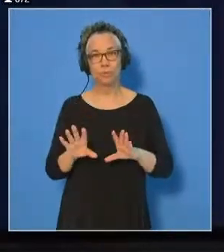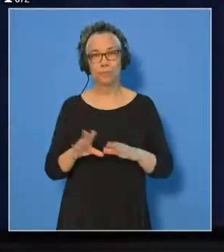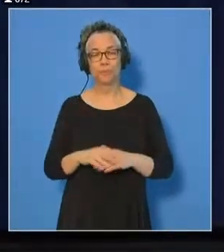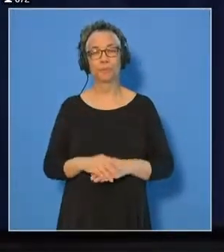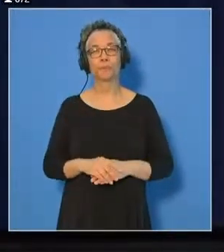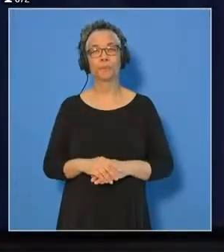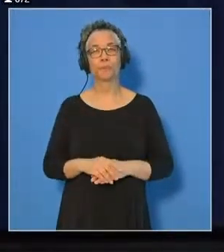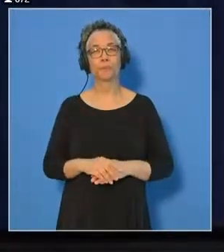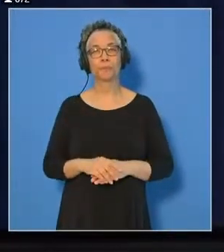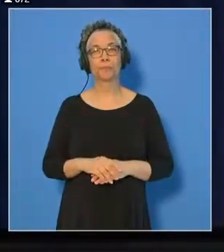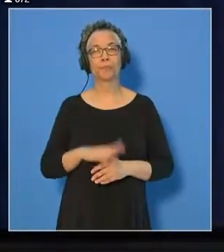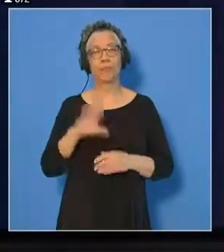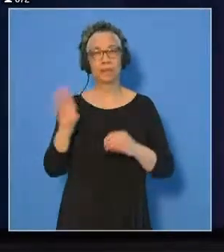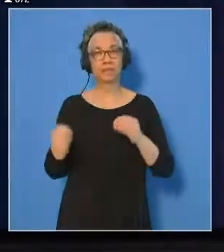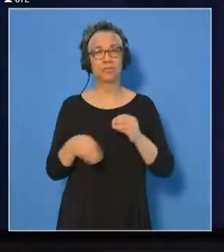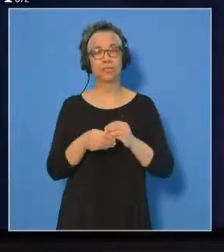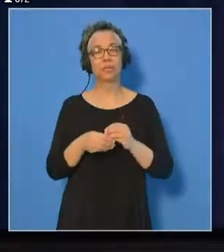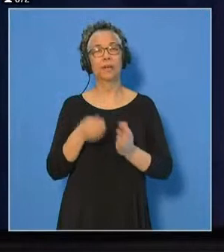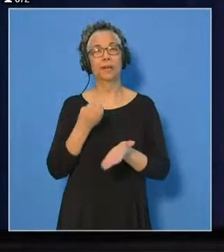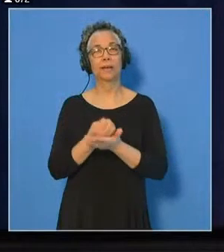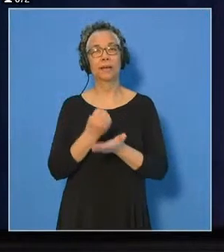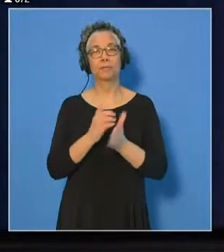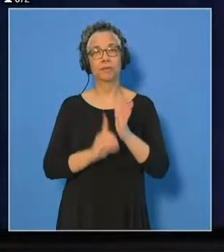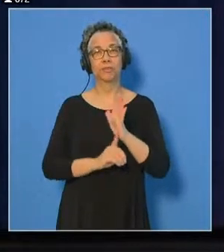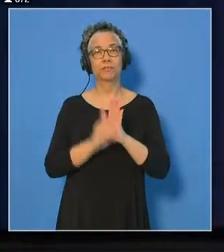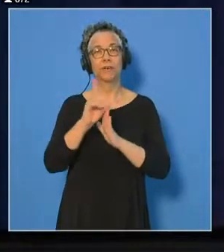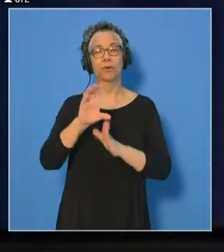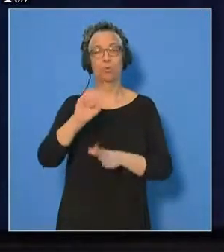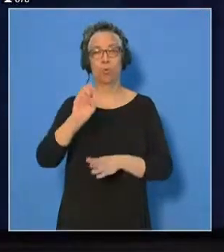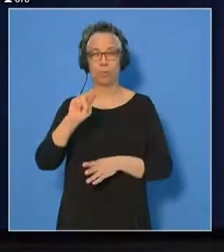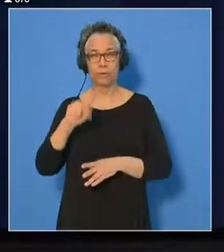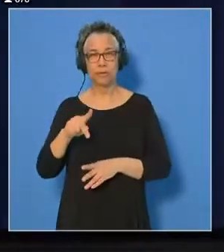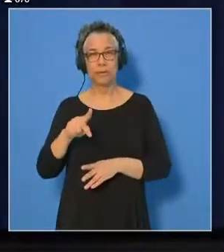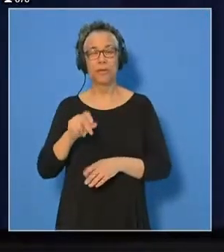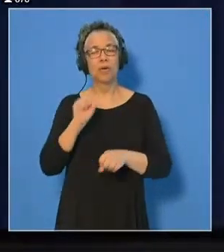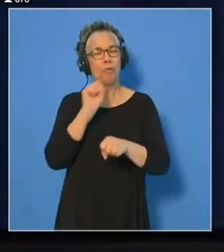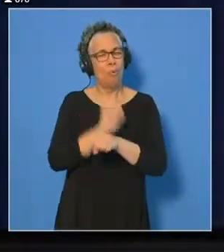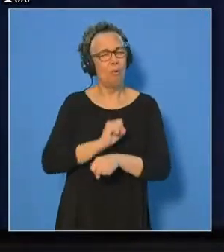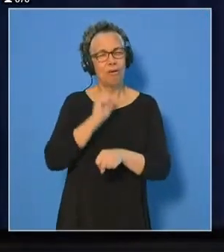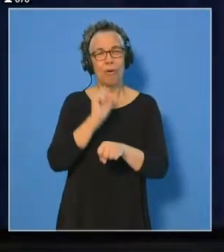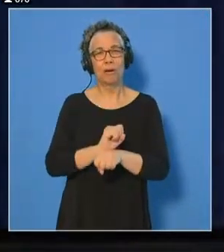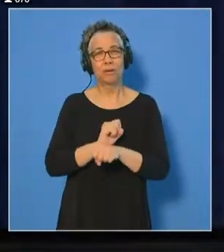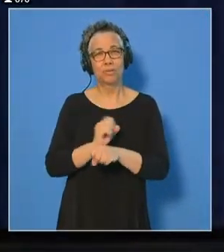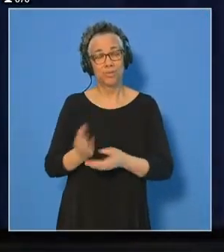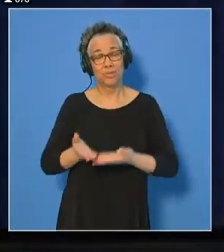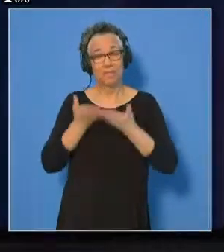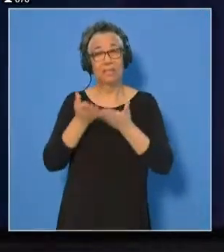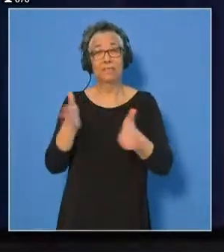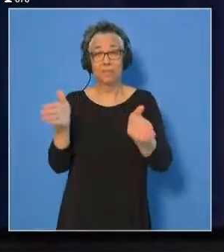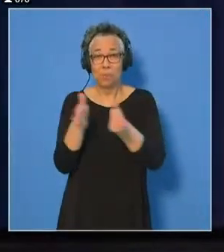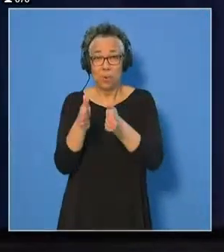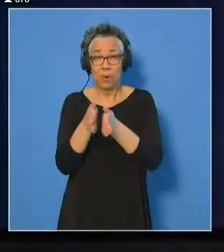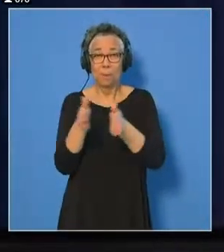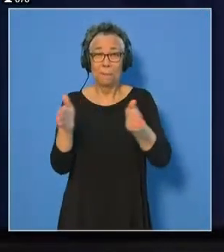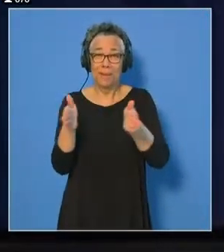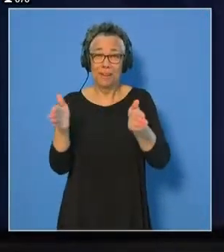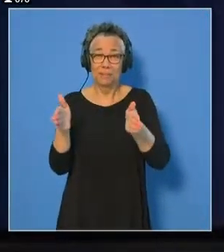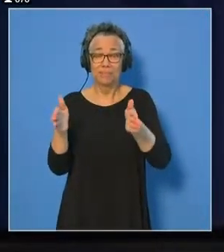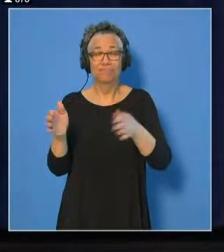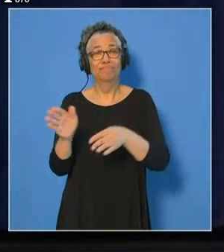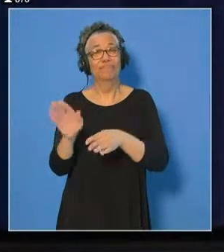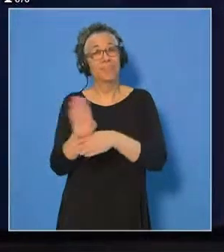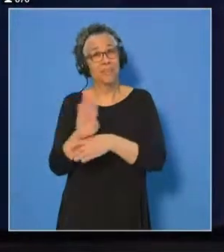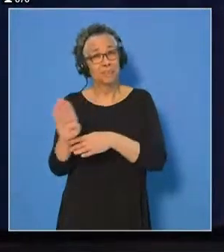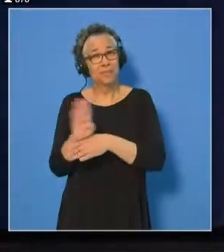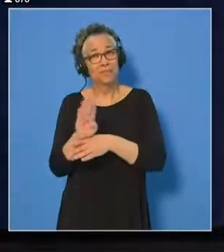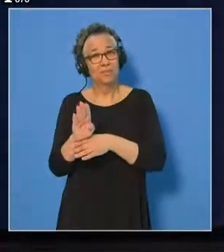Additionally, the Bermuda Economic Development Corporation has worked tirelessly to provide small and medium-sized business with sustainability